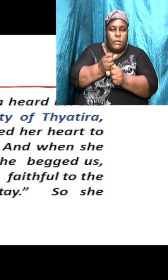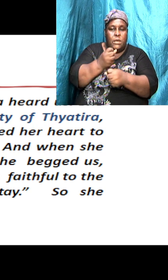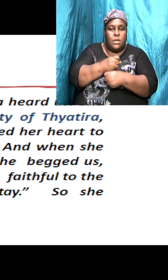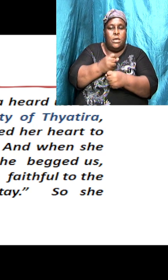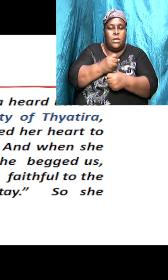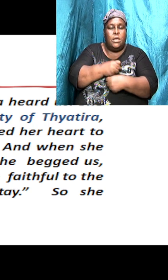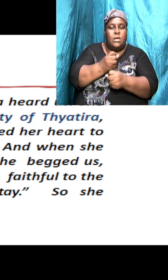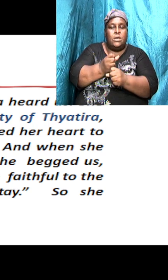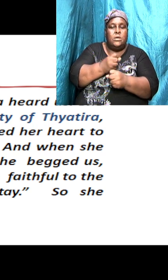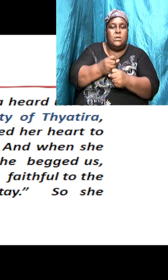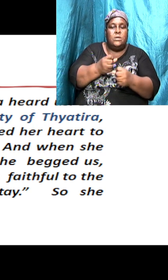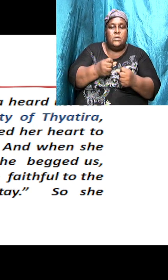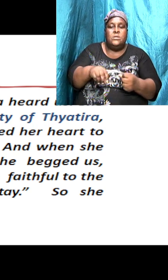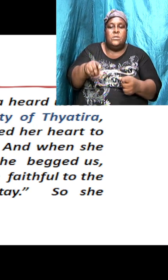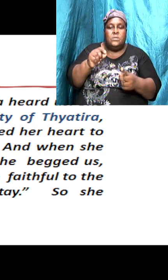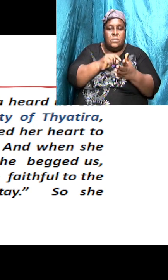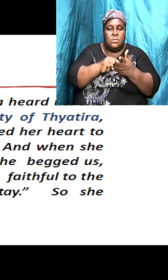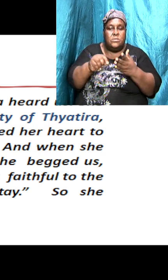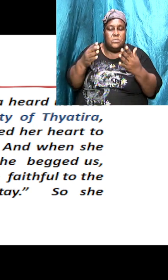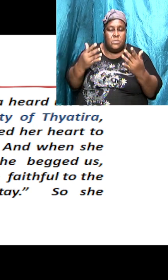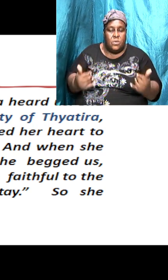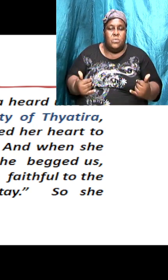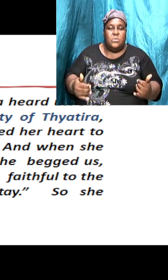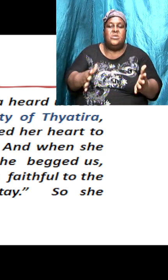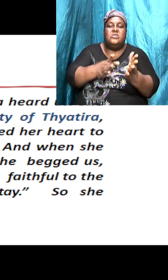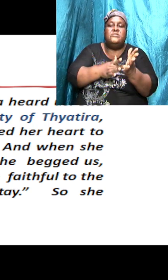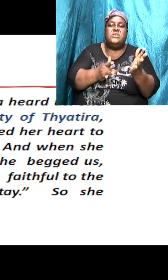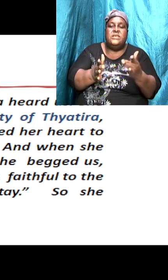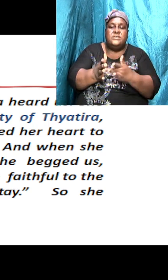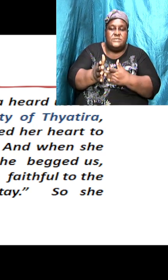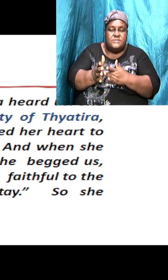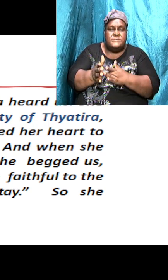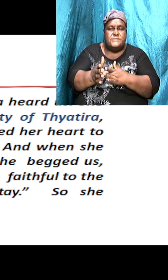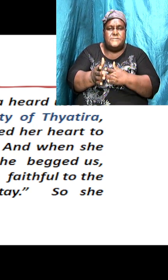now that Jesus,